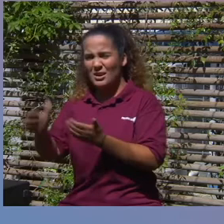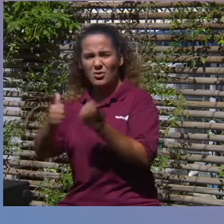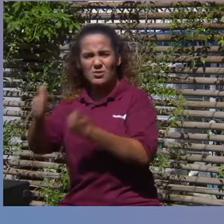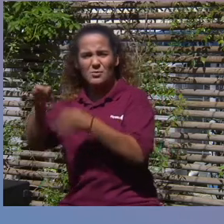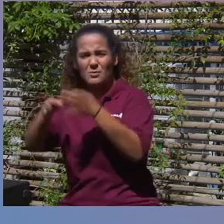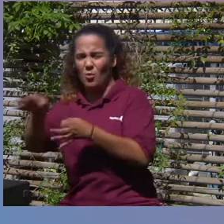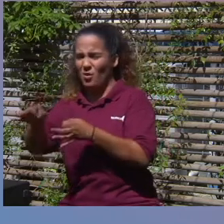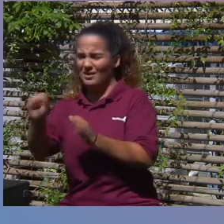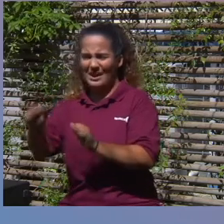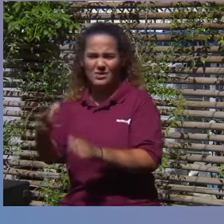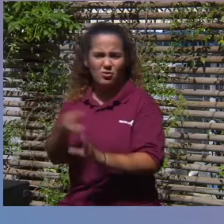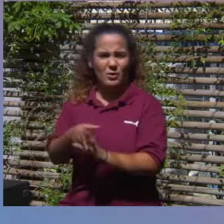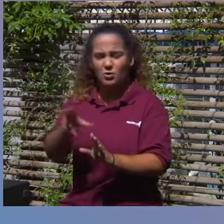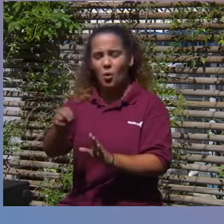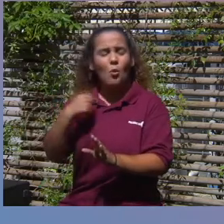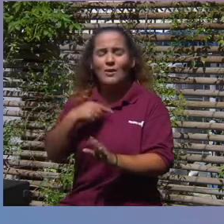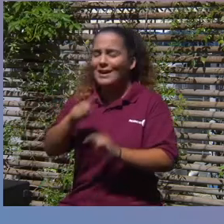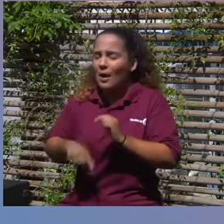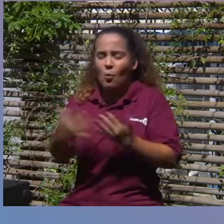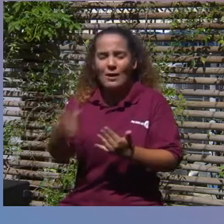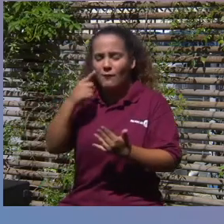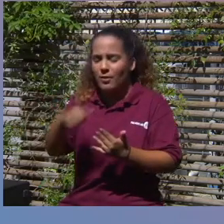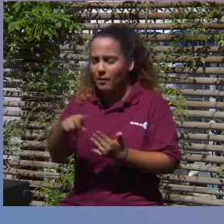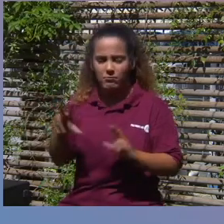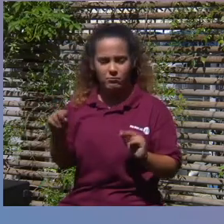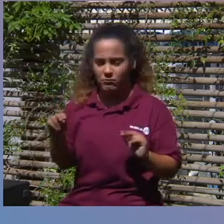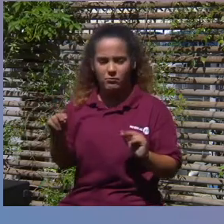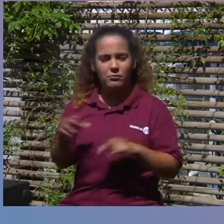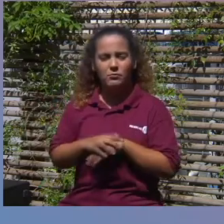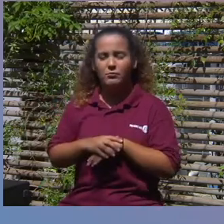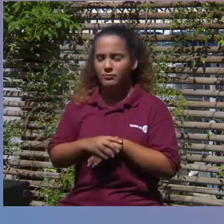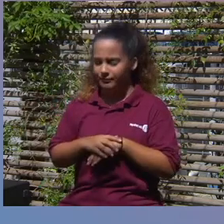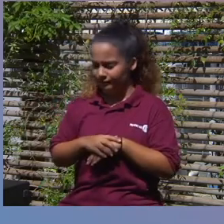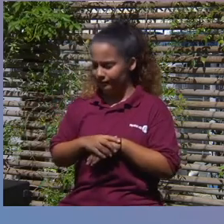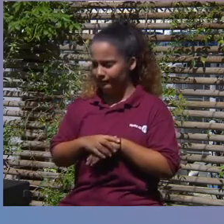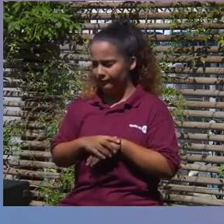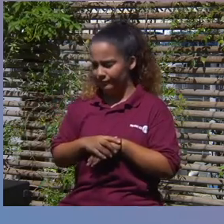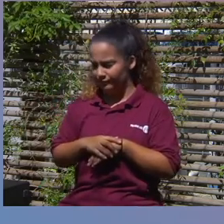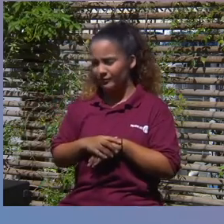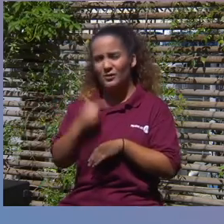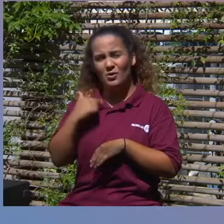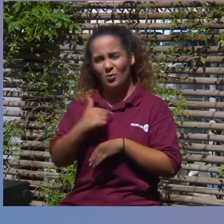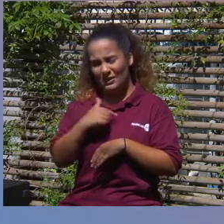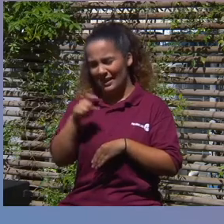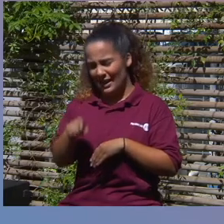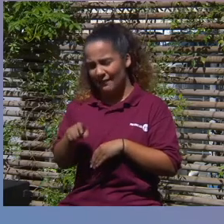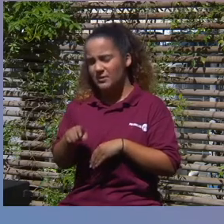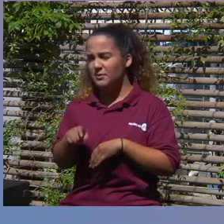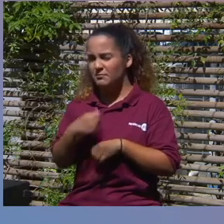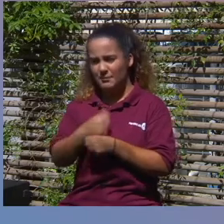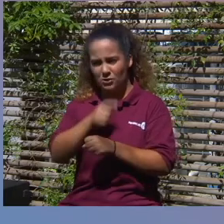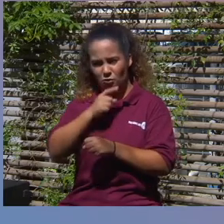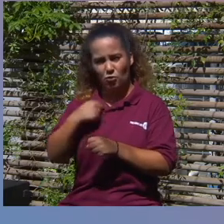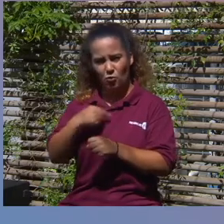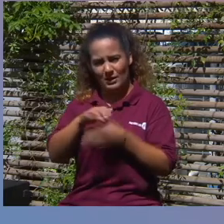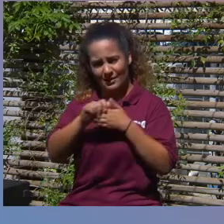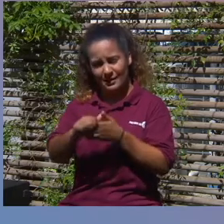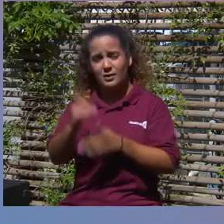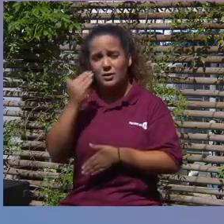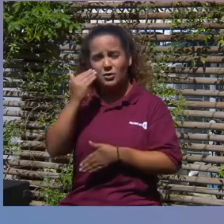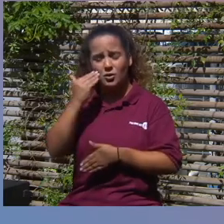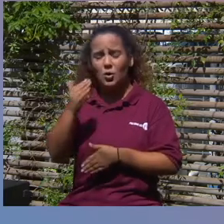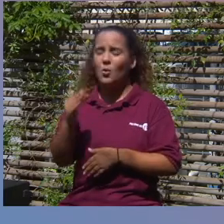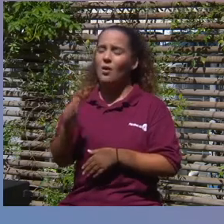mean? So just we can't wait for them, honey. Yeah, there you go. So we have to be passing this around, which is why in our culture, the